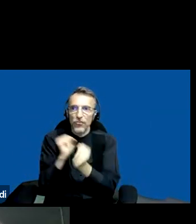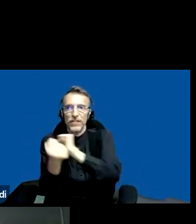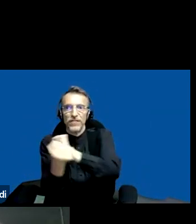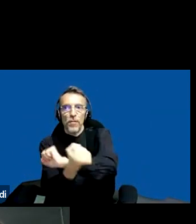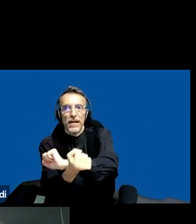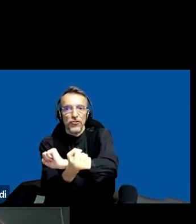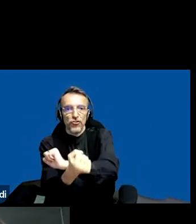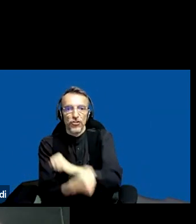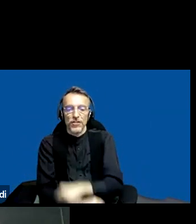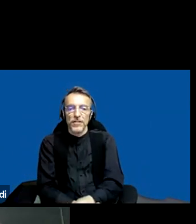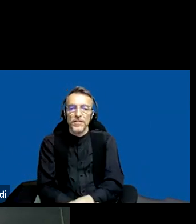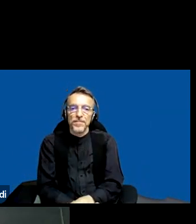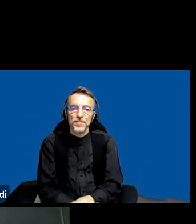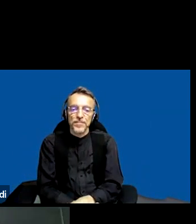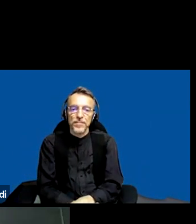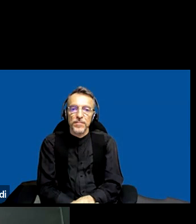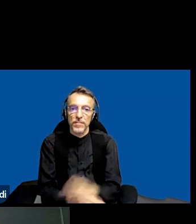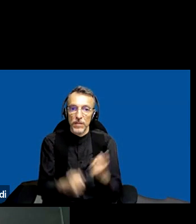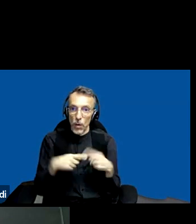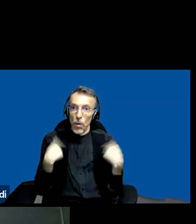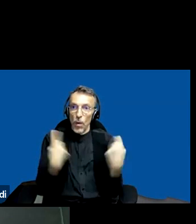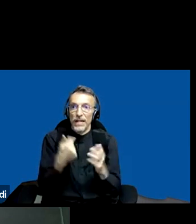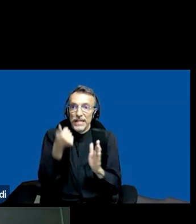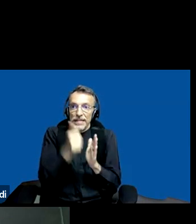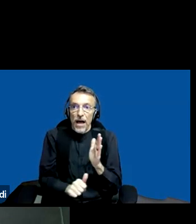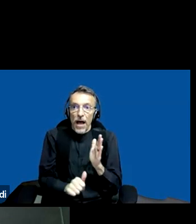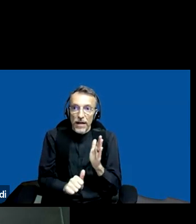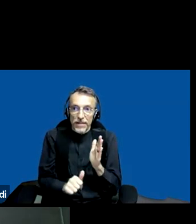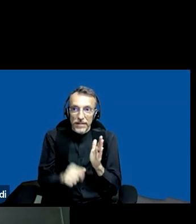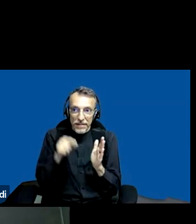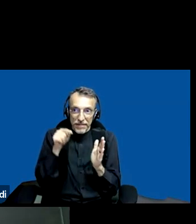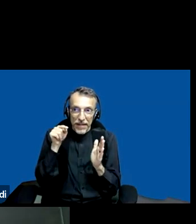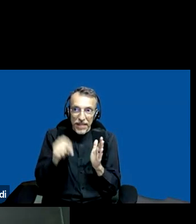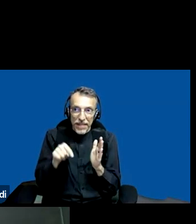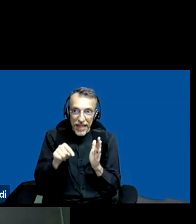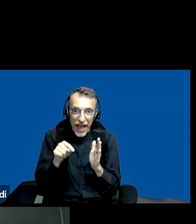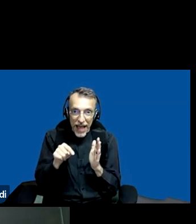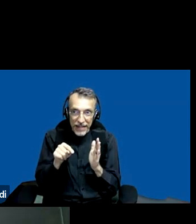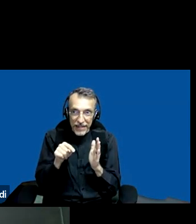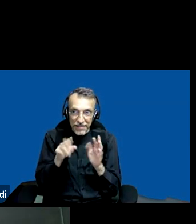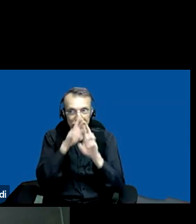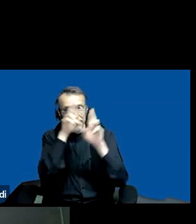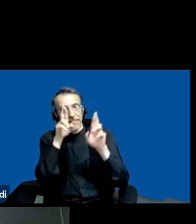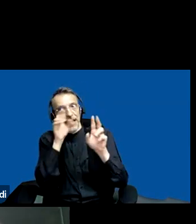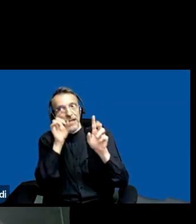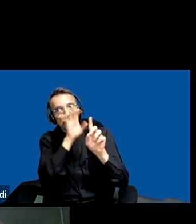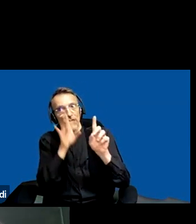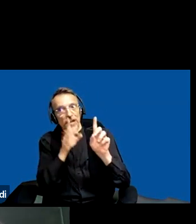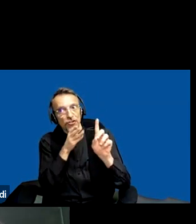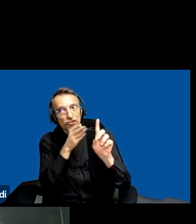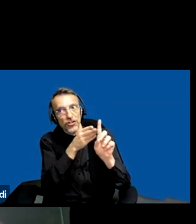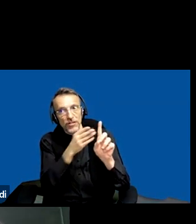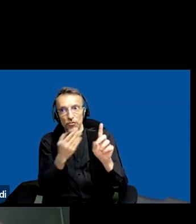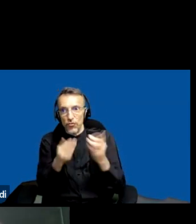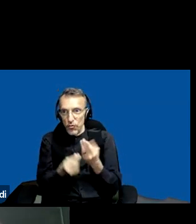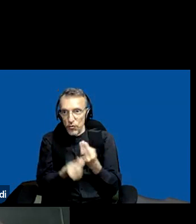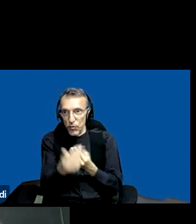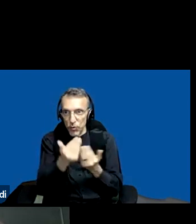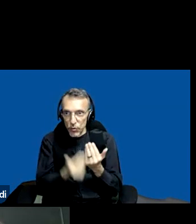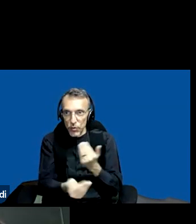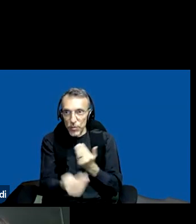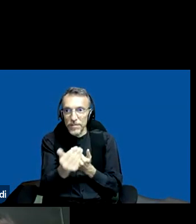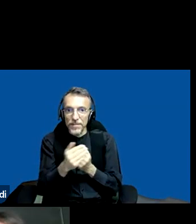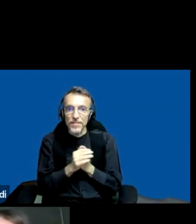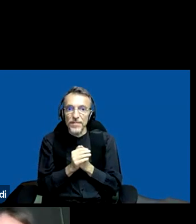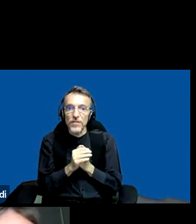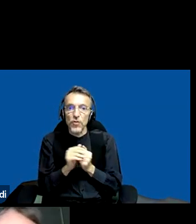go. So we will be starting that further exploration very shortly,